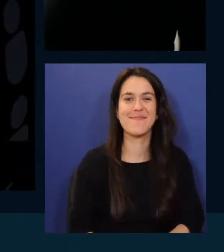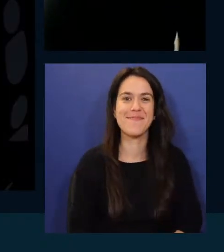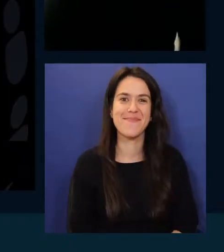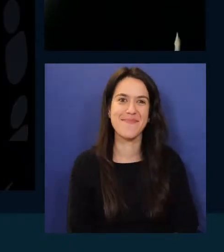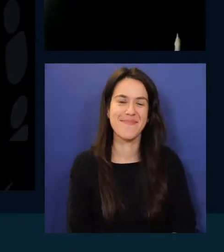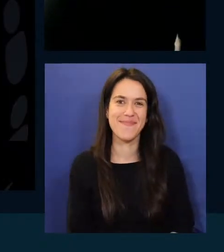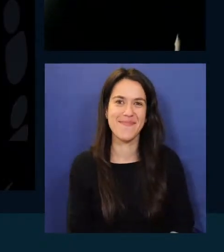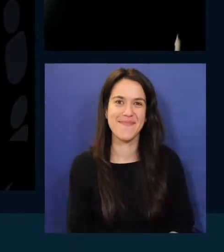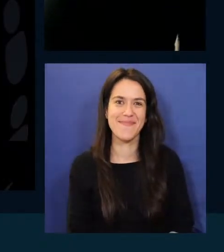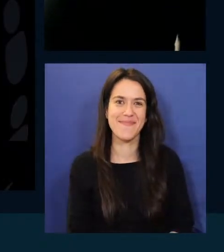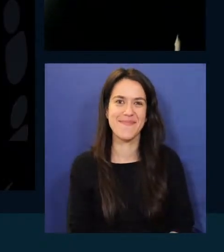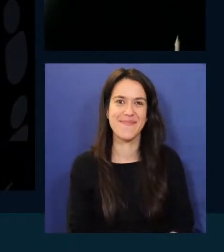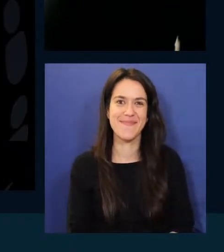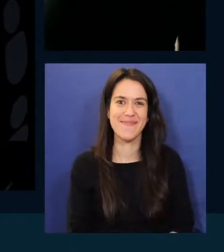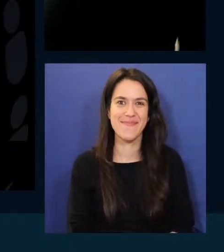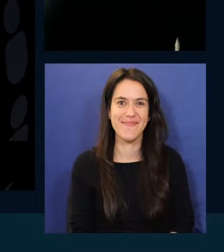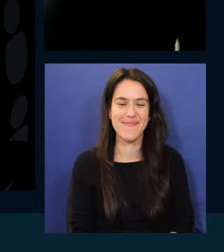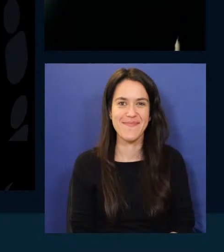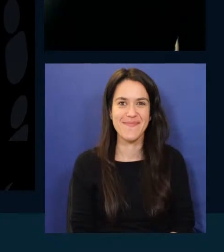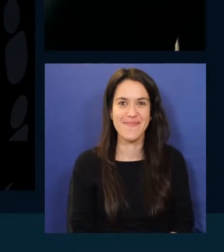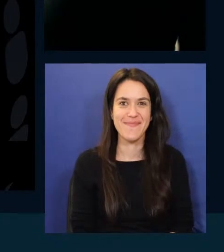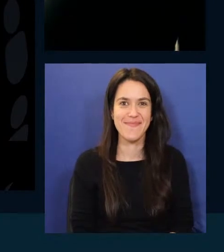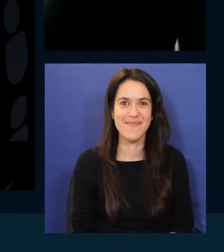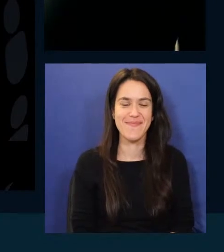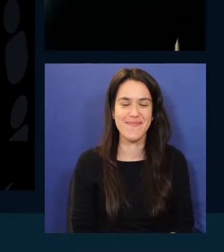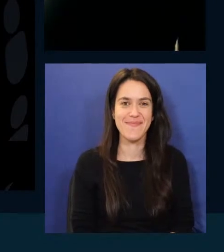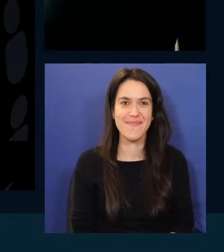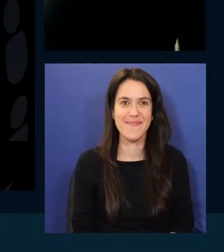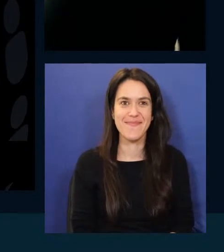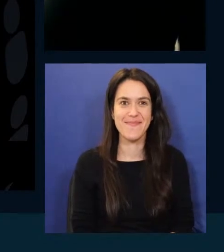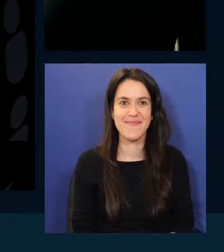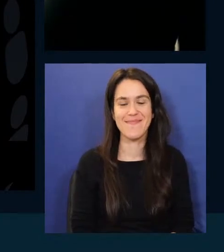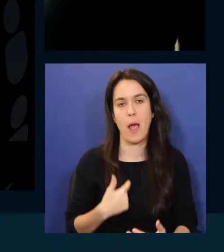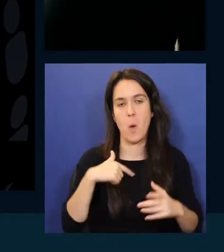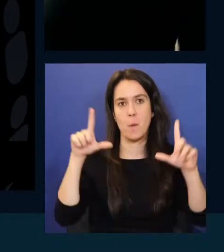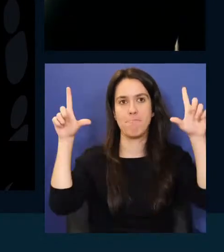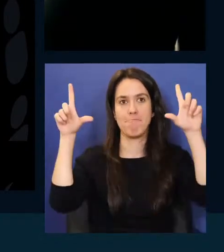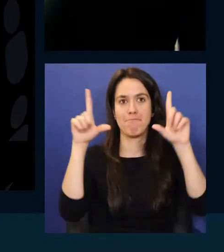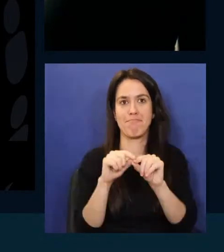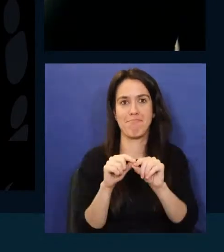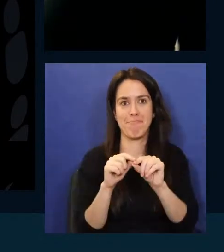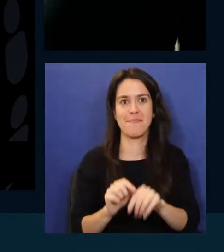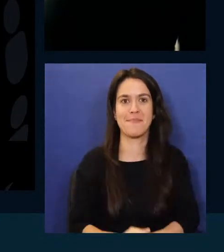All right, so then I'll just end my presentation here.